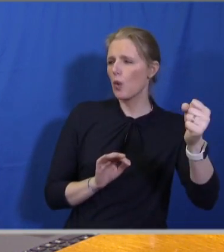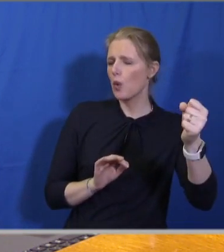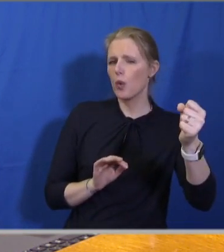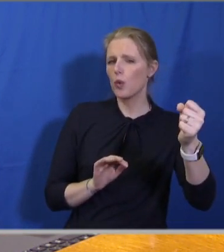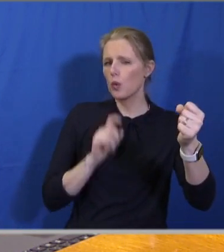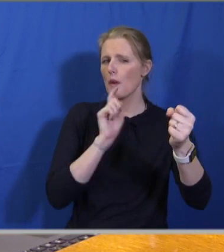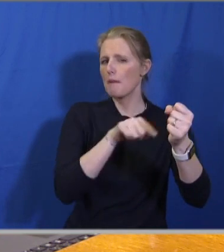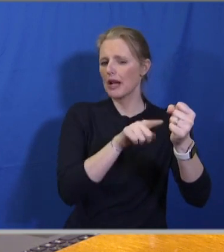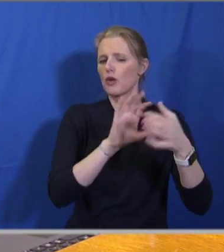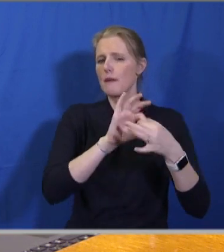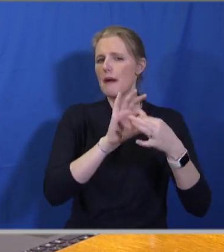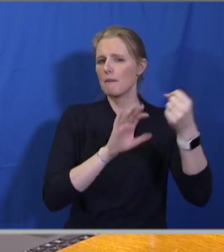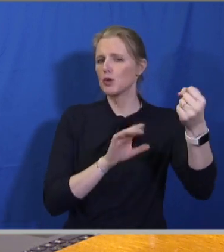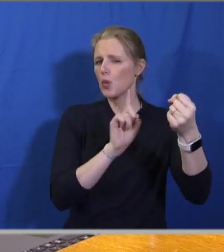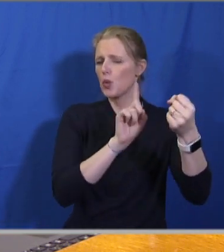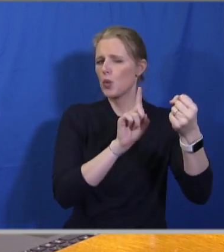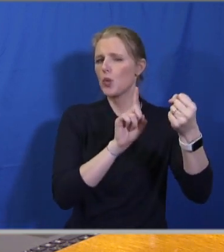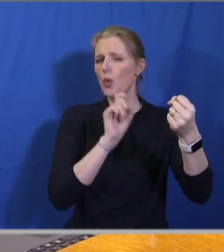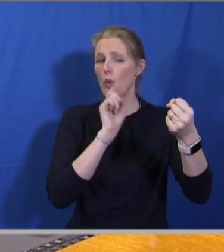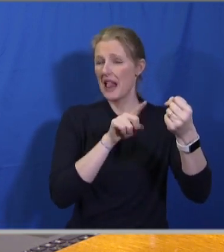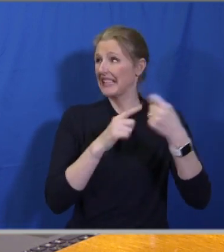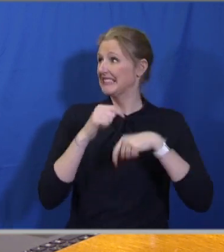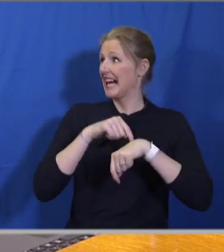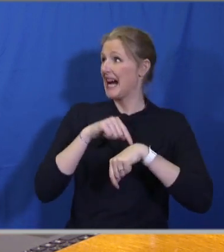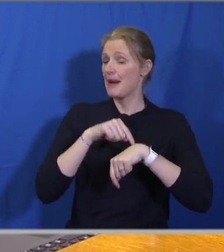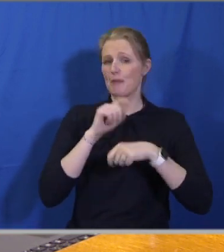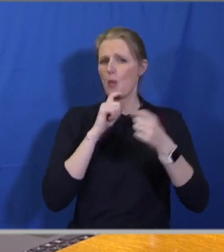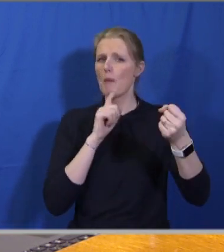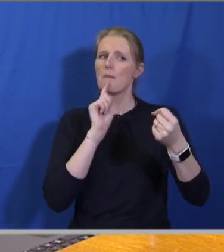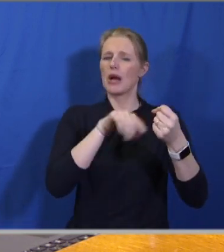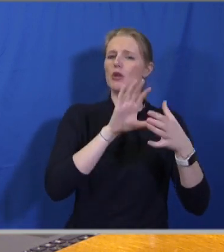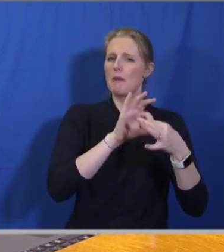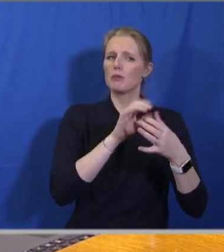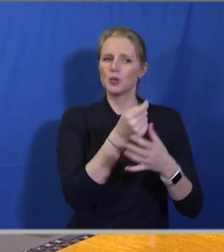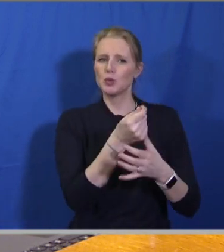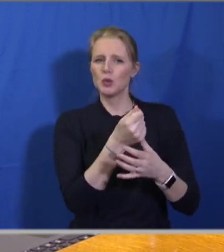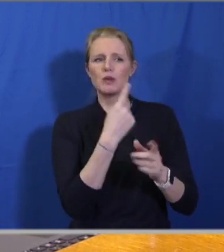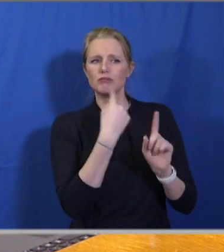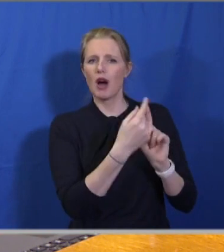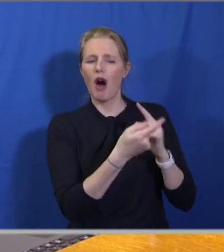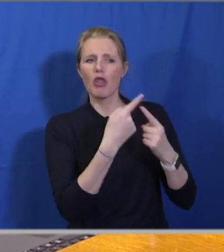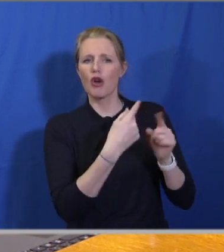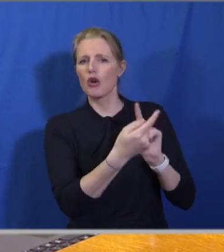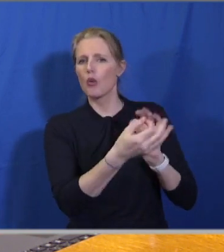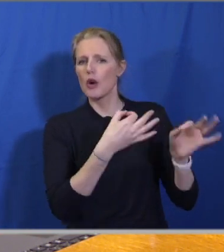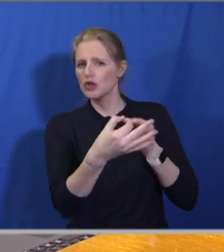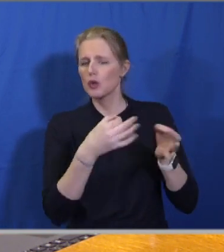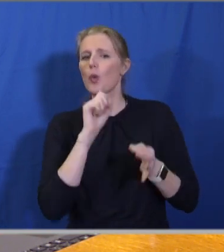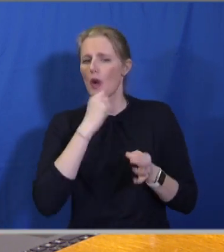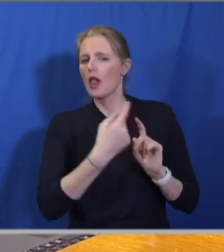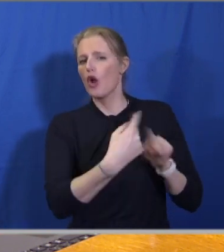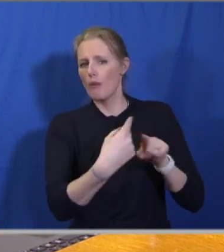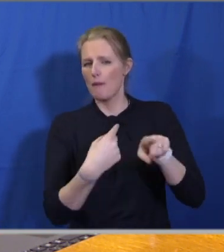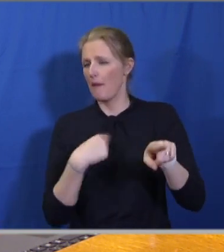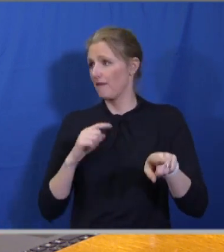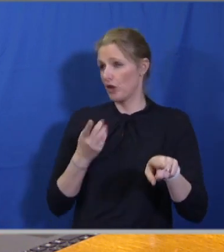be coming back to the members. And I do want to, we are under pressure time, but I will come back to the members and ask Dave Dewey for another brief question or final comment or whatever. But I'll